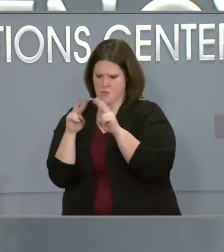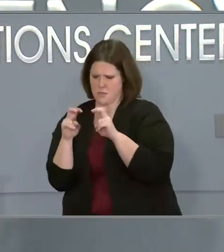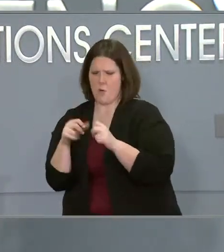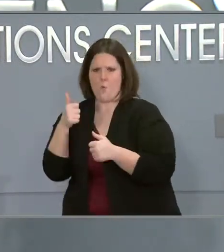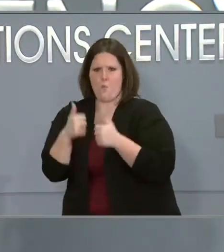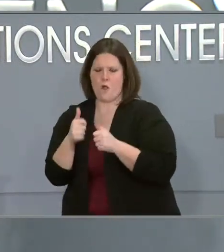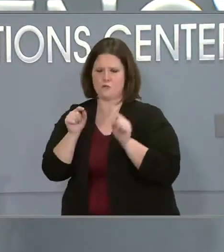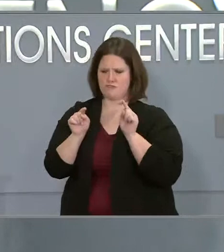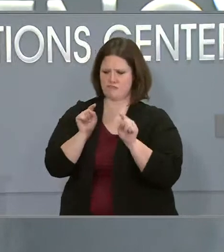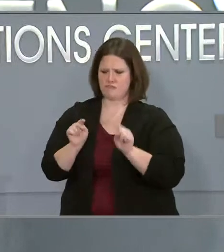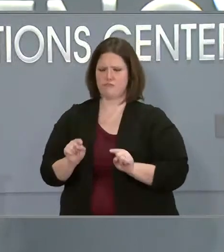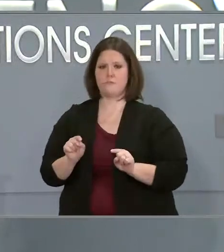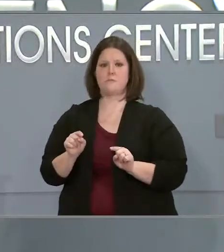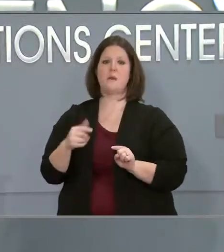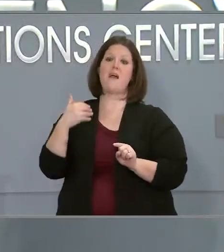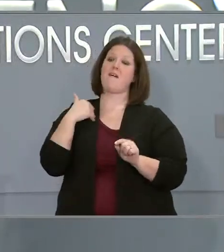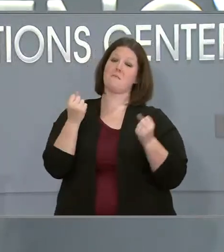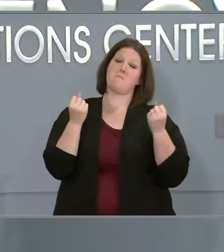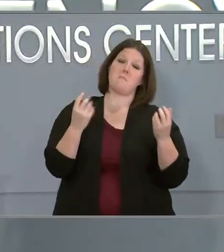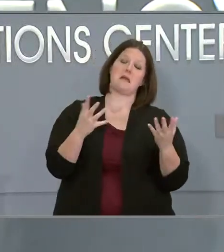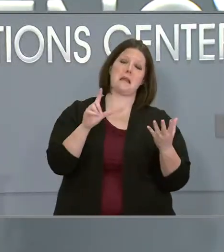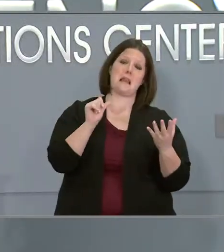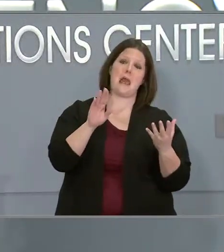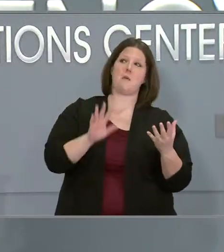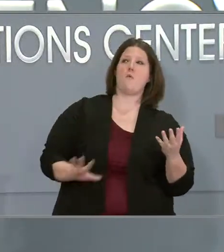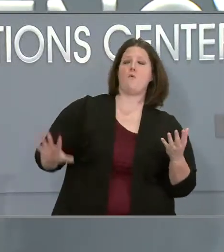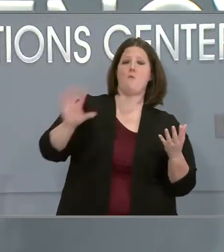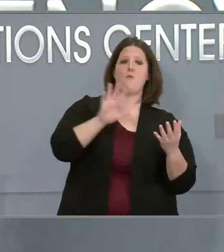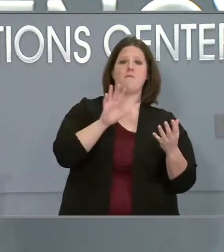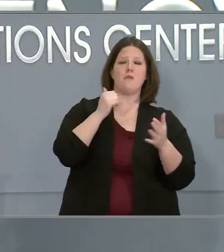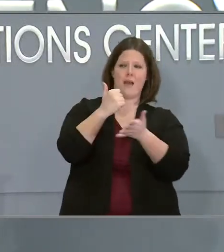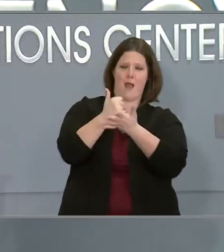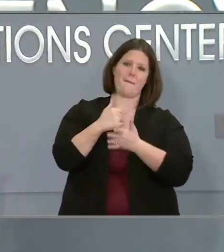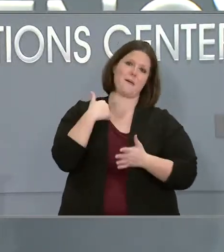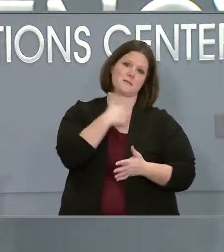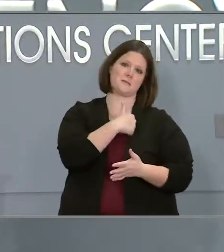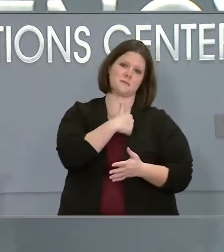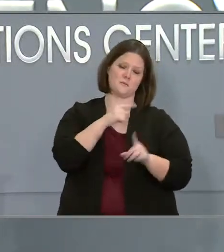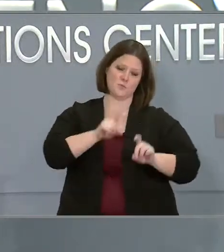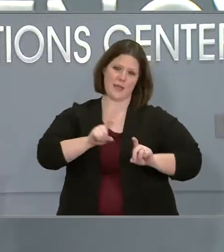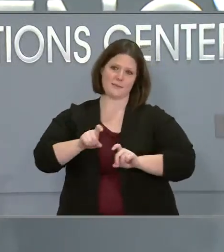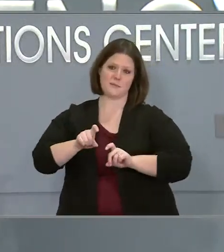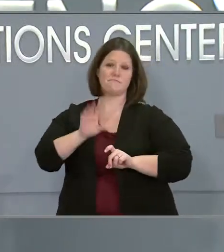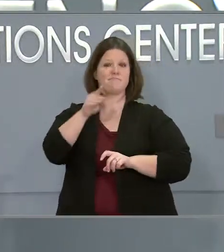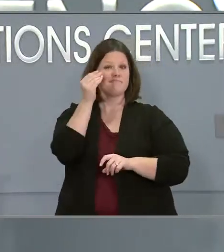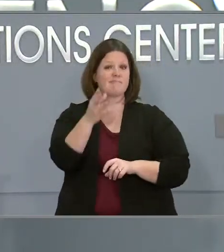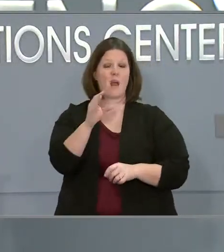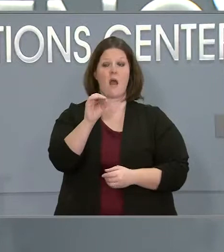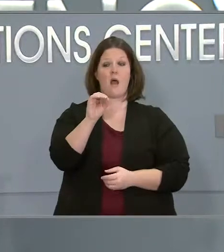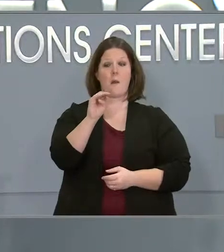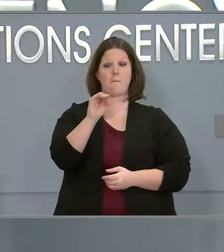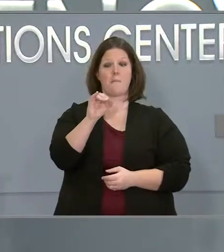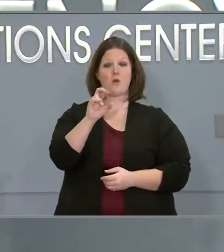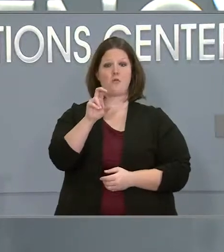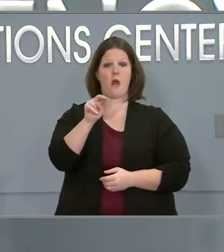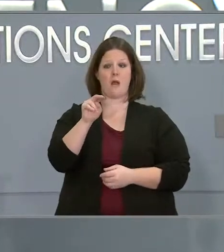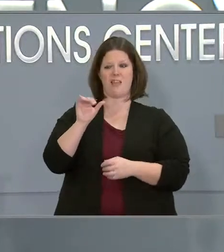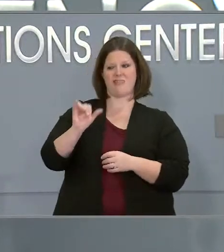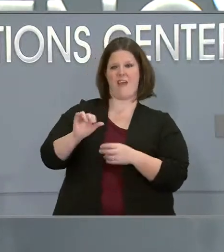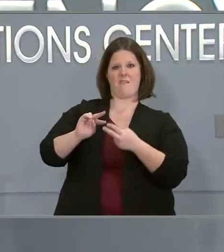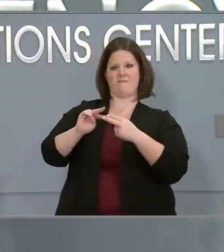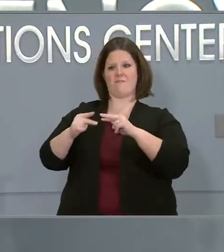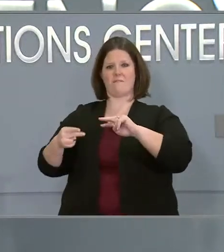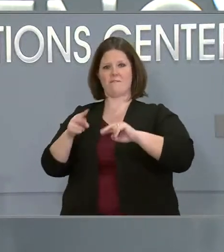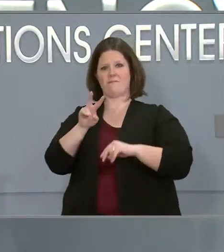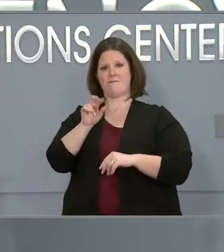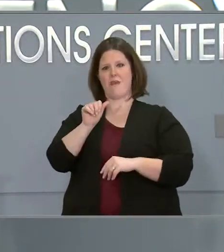We have many labs that have been helping us with testing. The interesting part about the Omicron variant, it does give off a particular